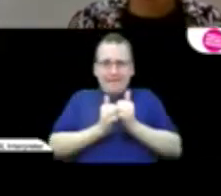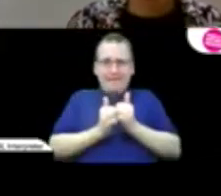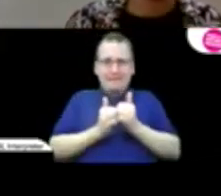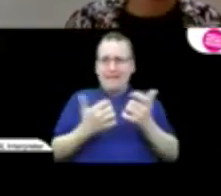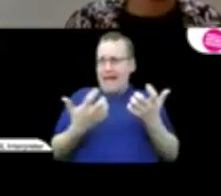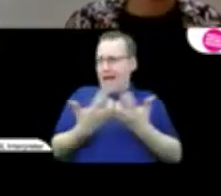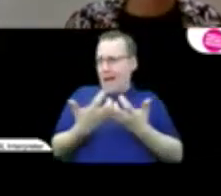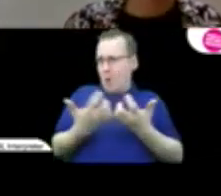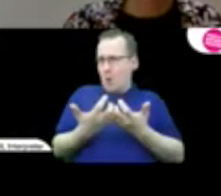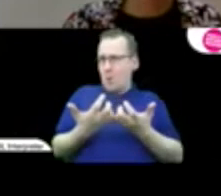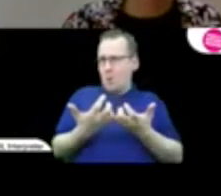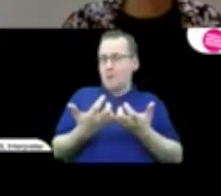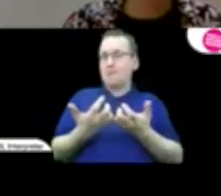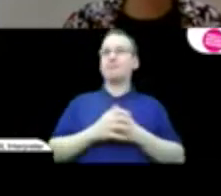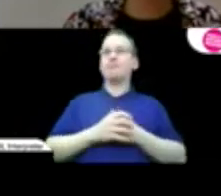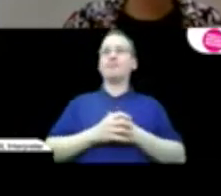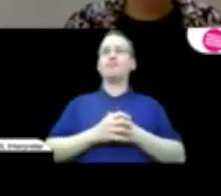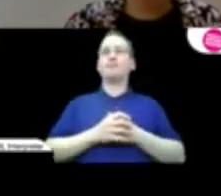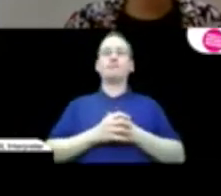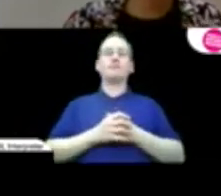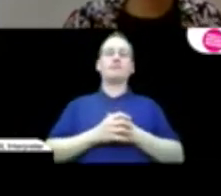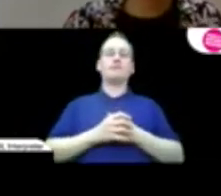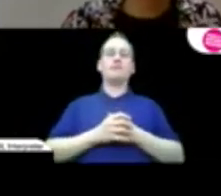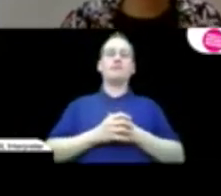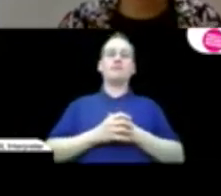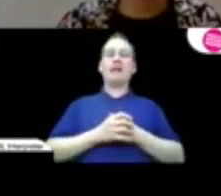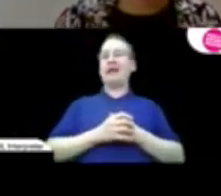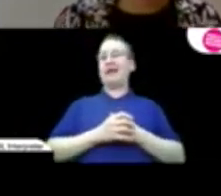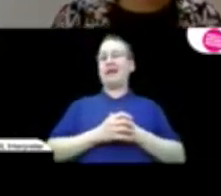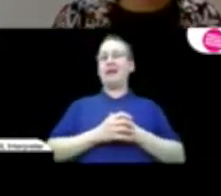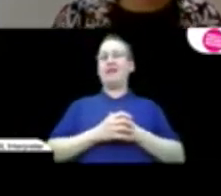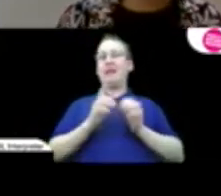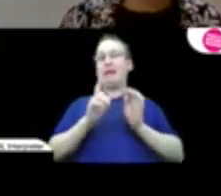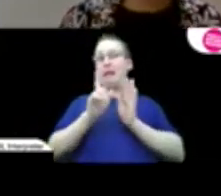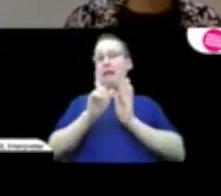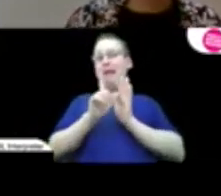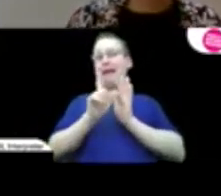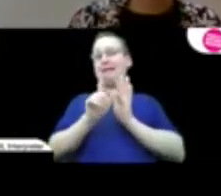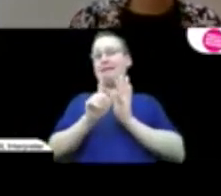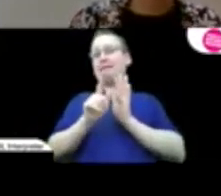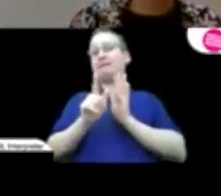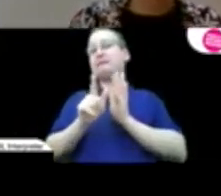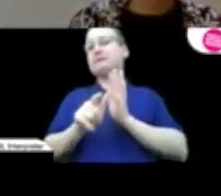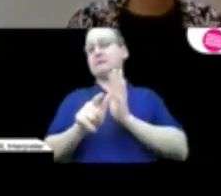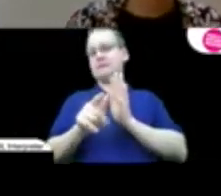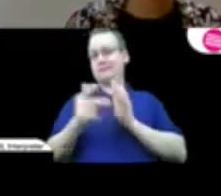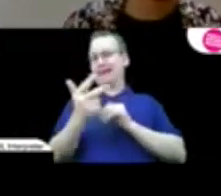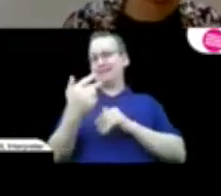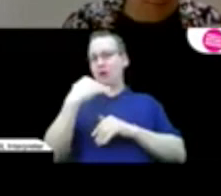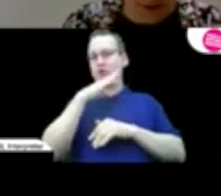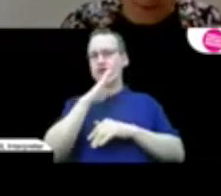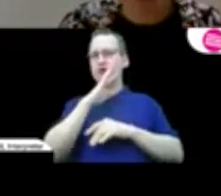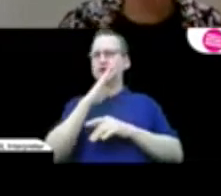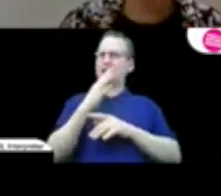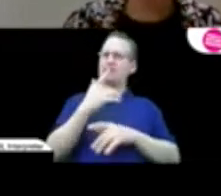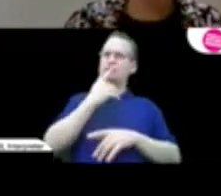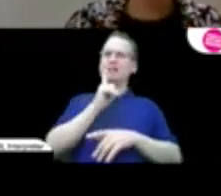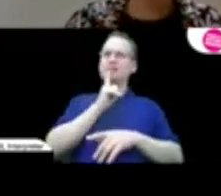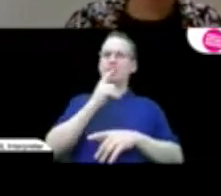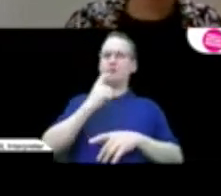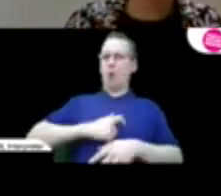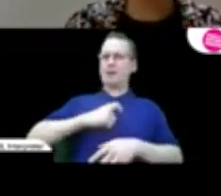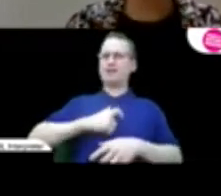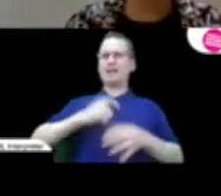And during the late 1800s, women started to challenge traditional gender roles and demand